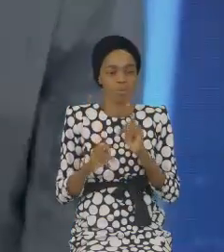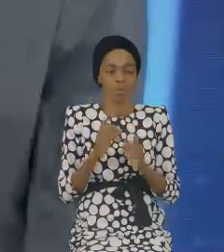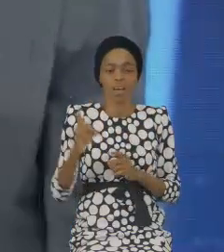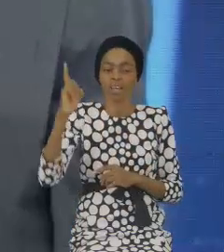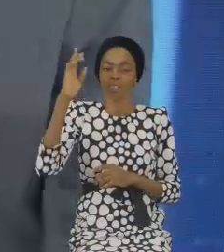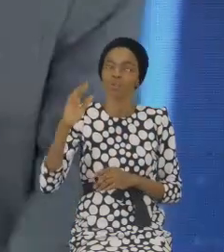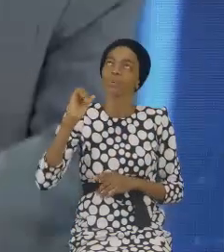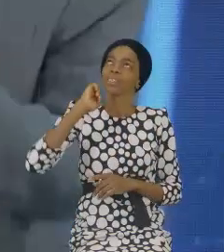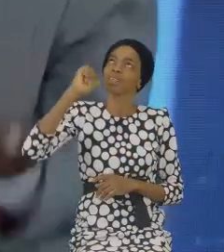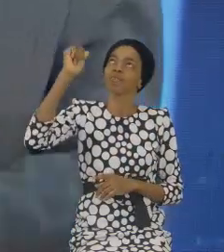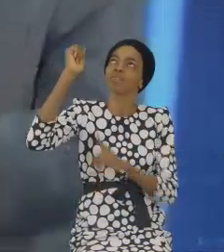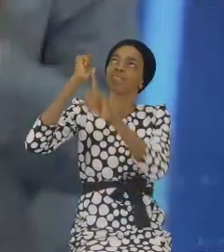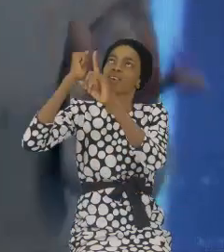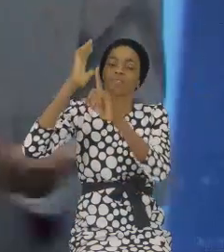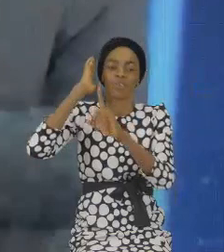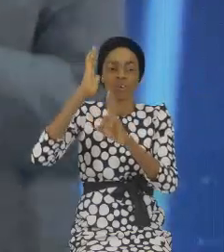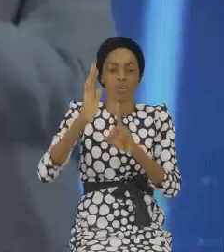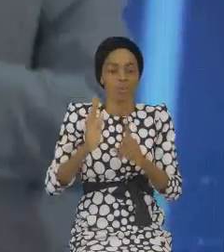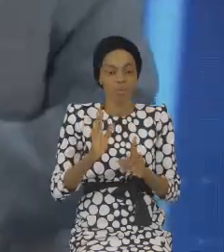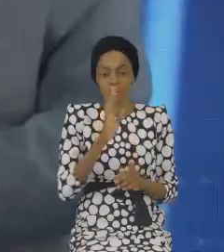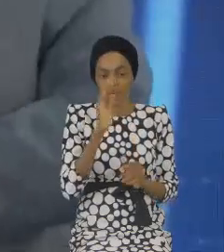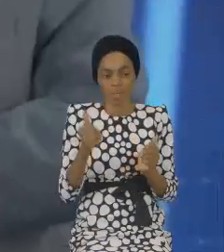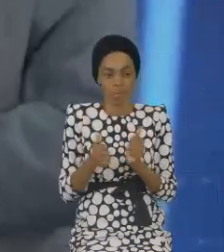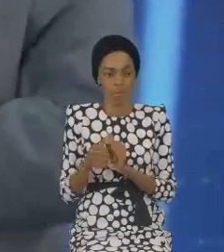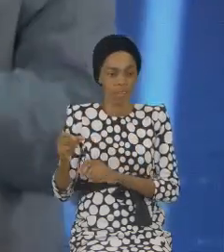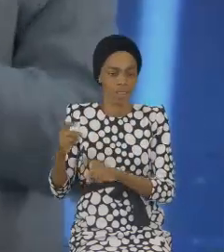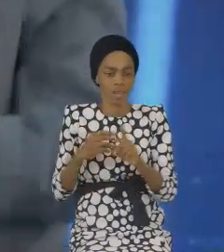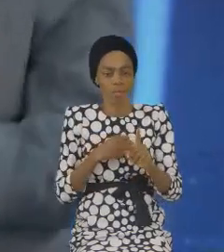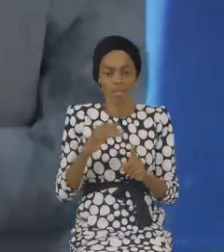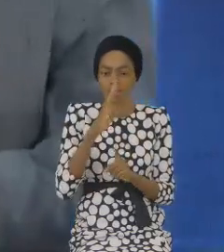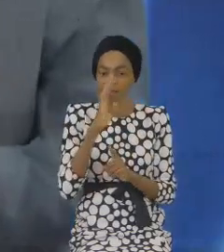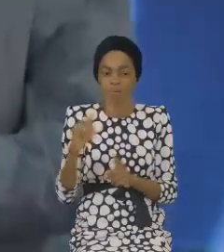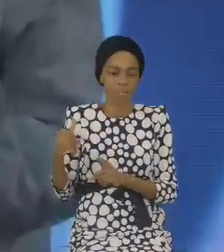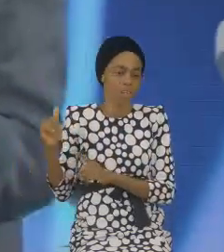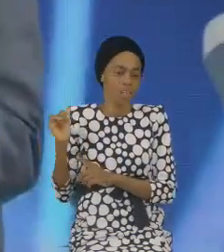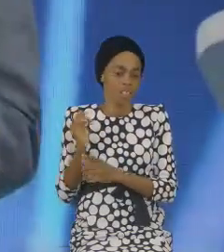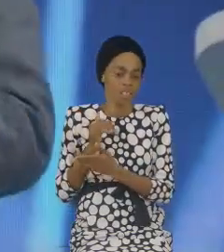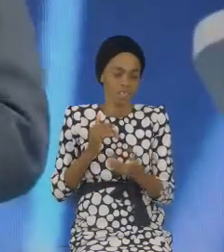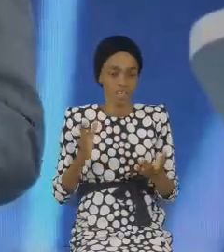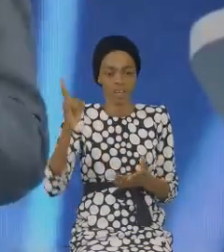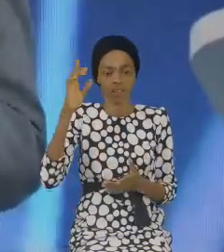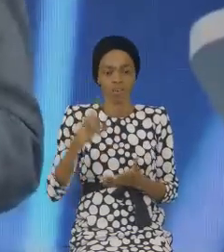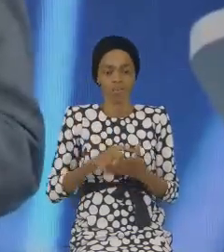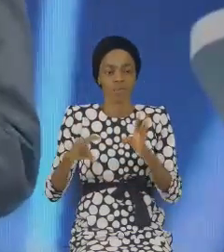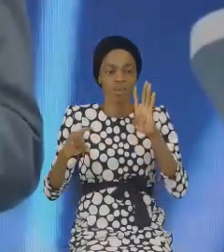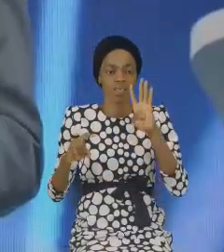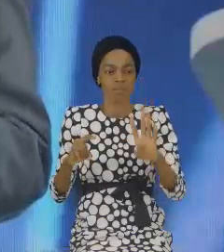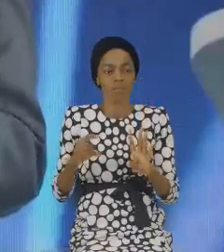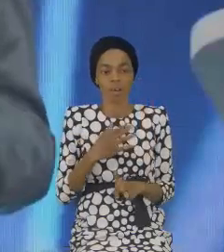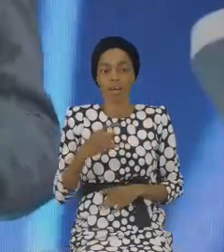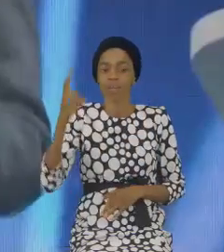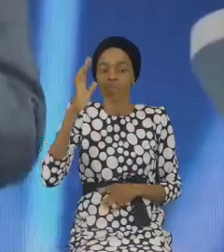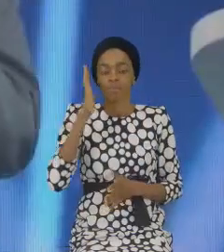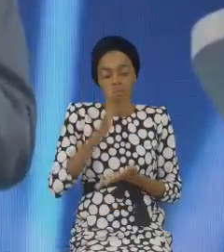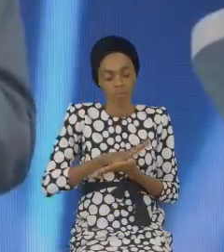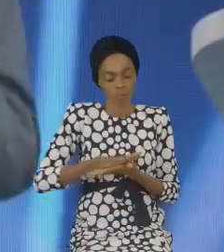God himself shall be with them and be their God." And in verse 4 it says, "And God shall wipe